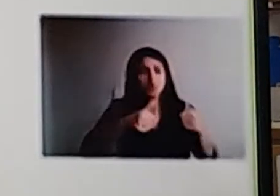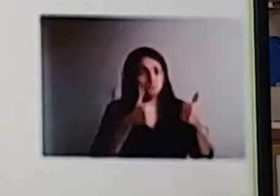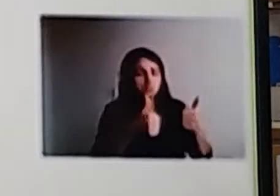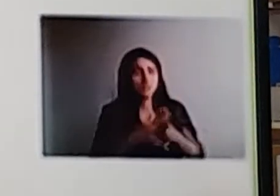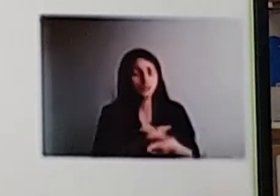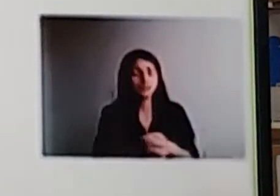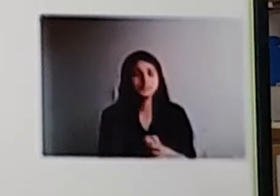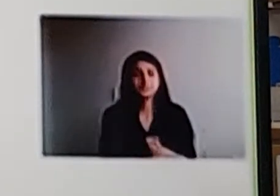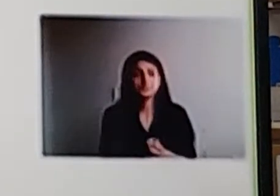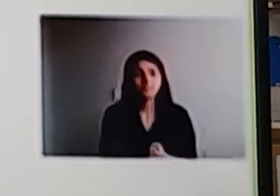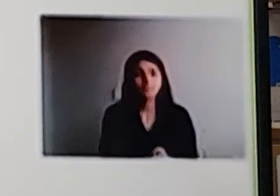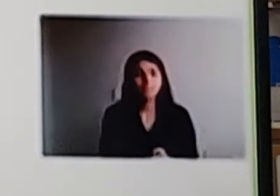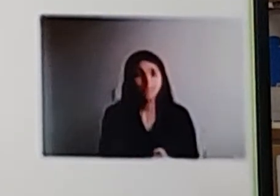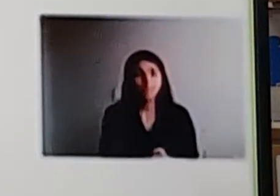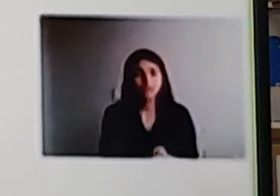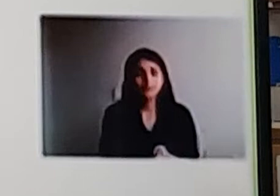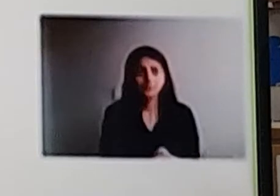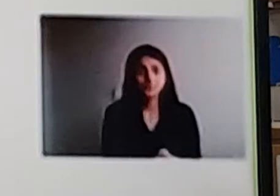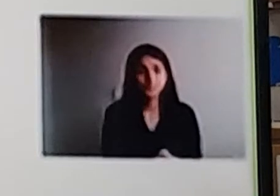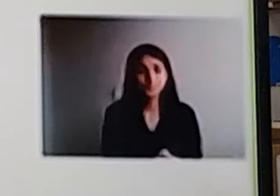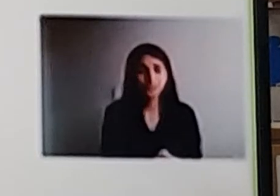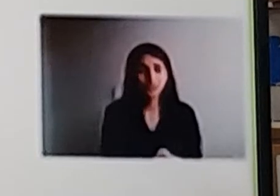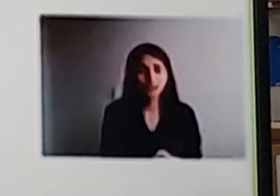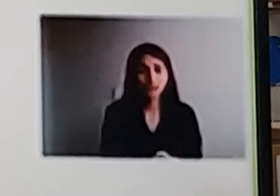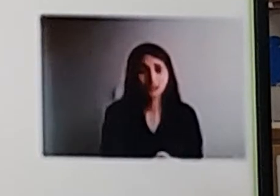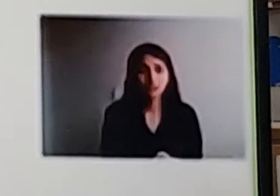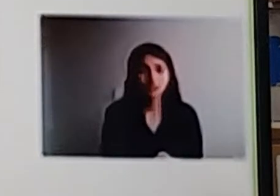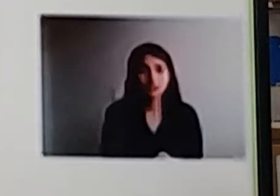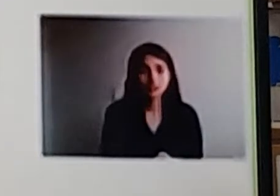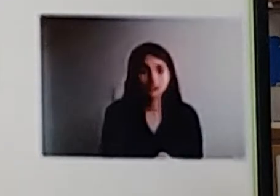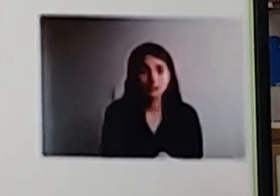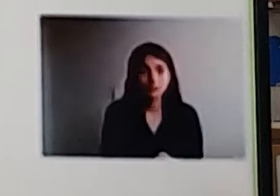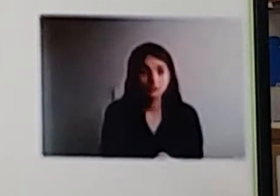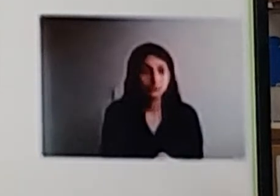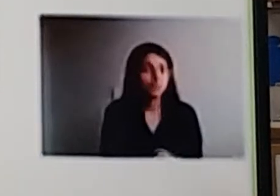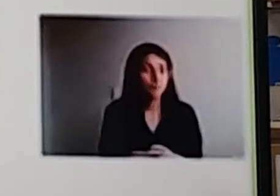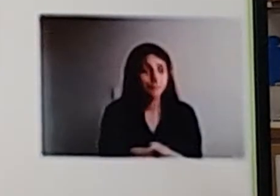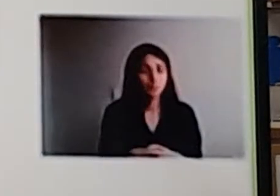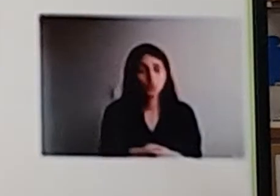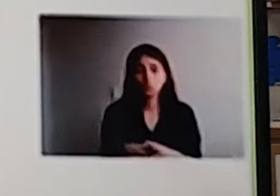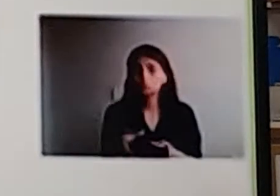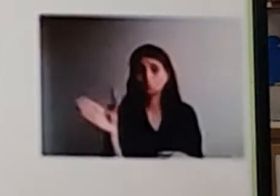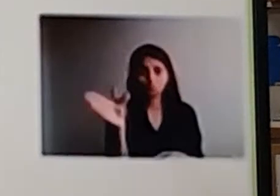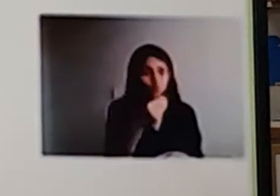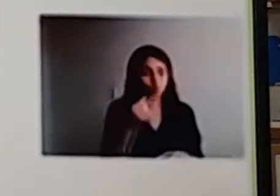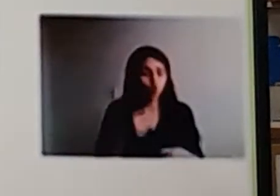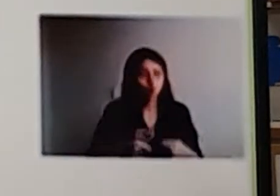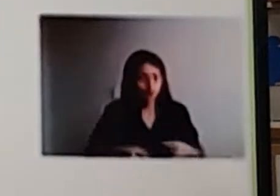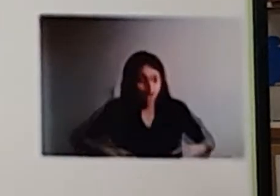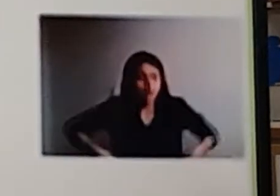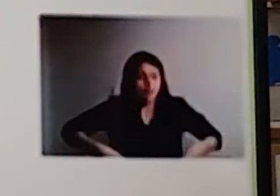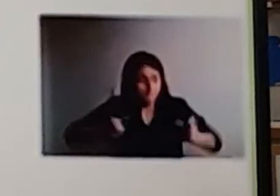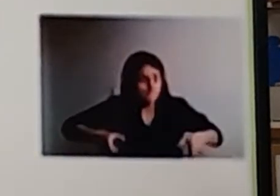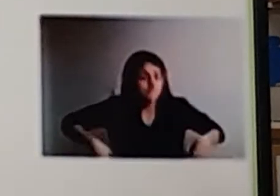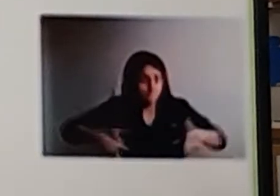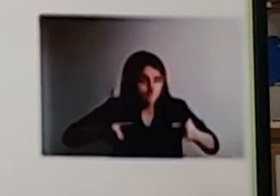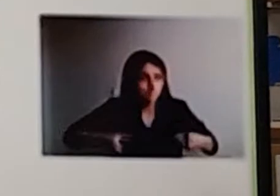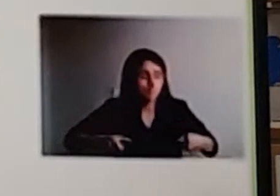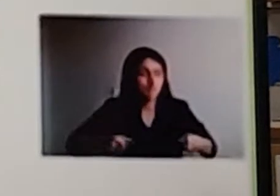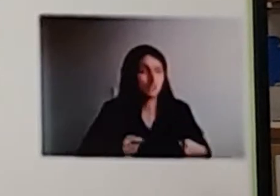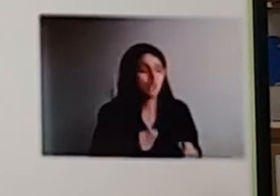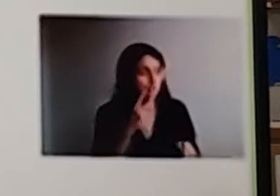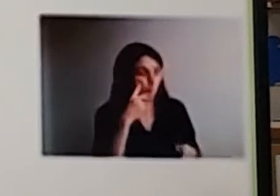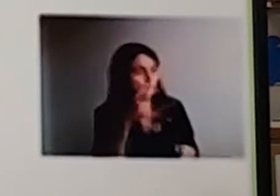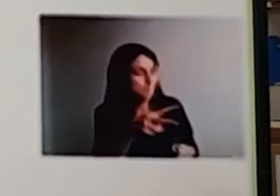can be used by the wheelchair user. Can we continue? Of course, one of the important things is